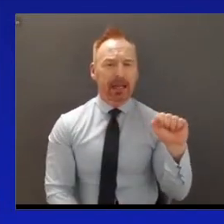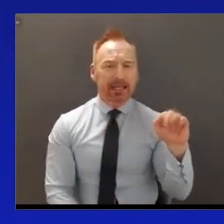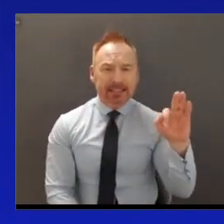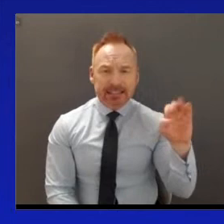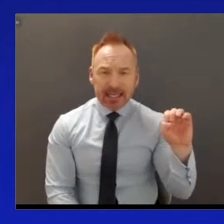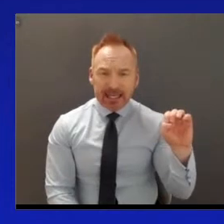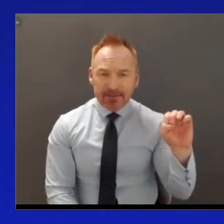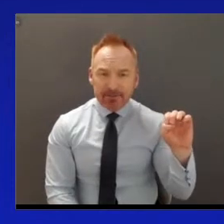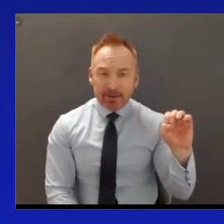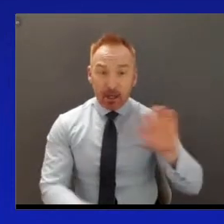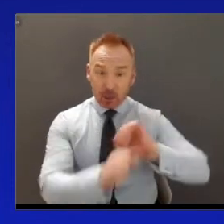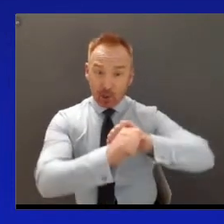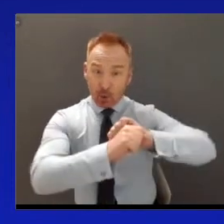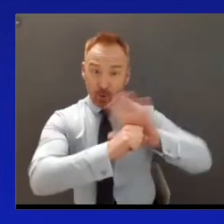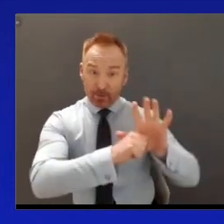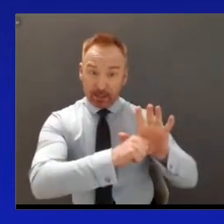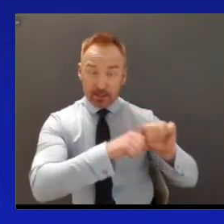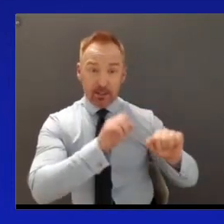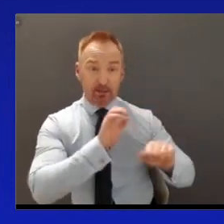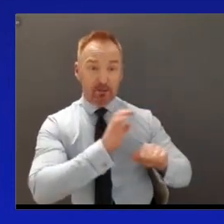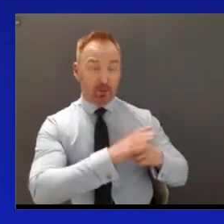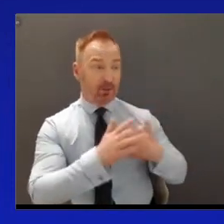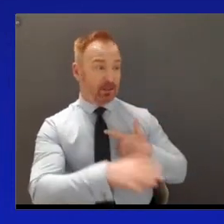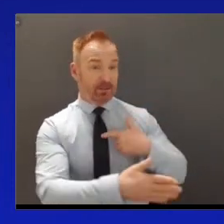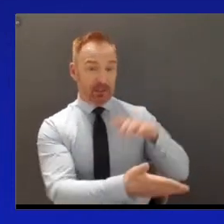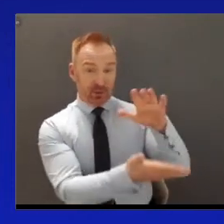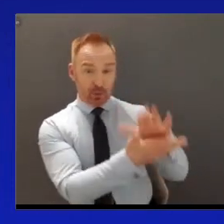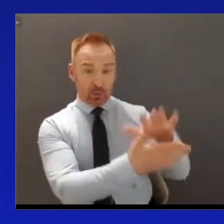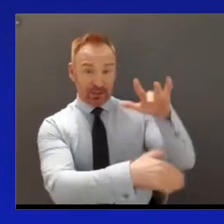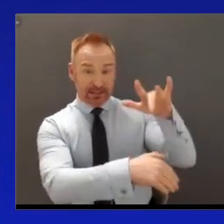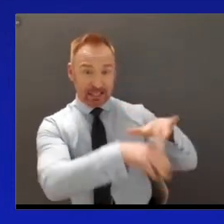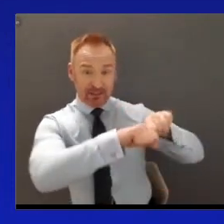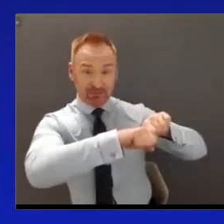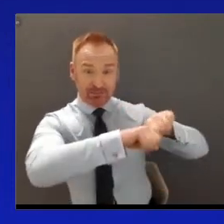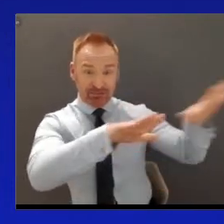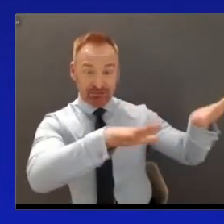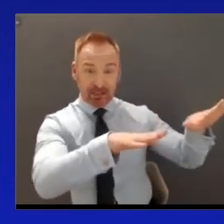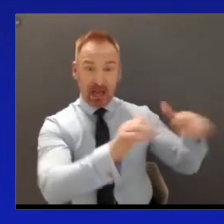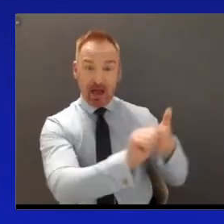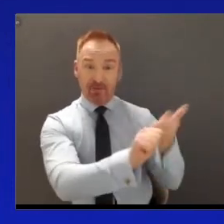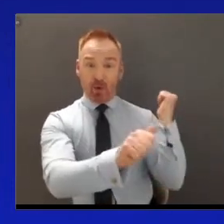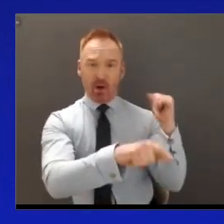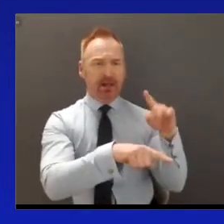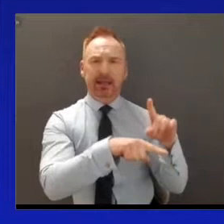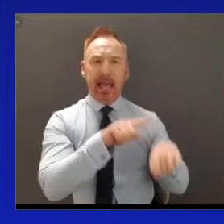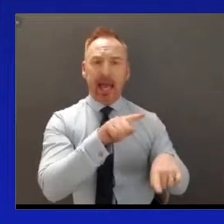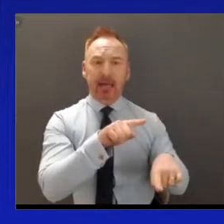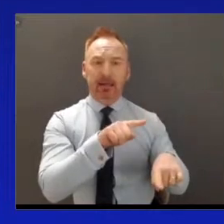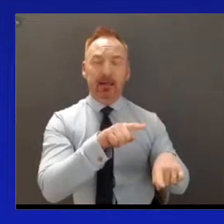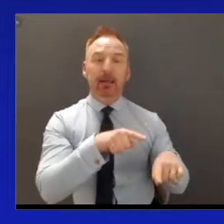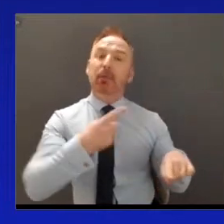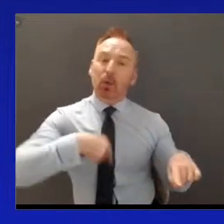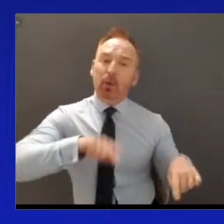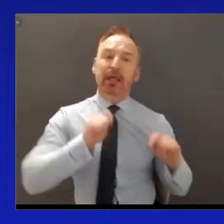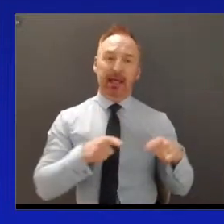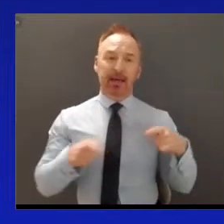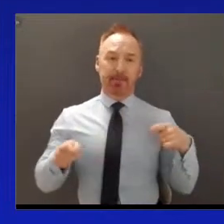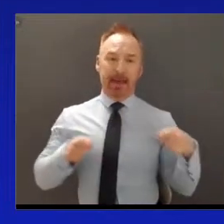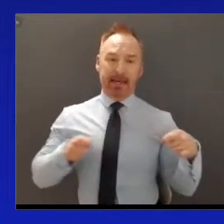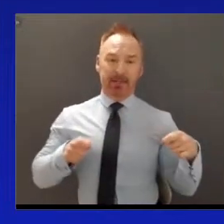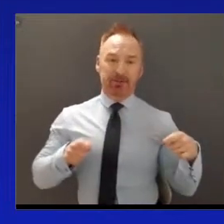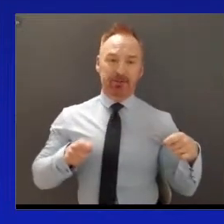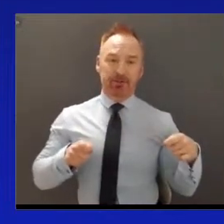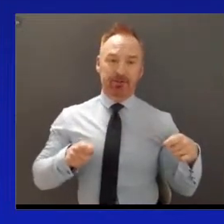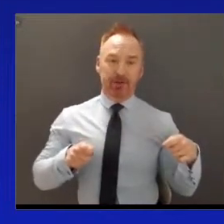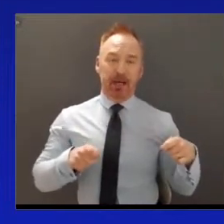from entering into schools. But what I feel confident about is that we can manage the COVID levels to decrease transmission within